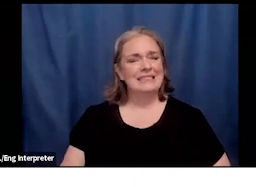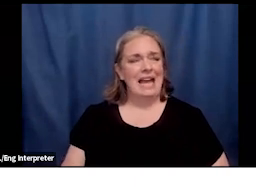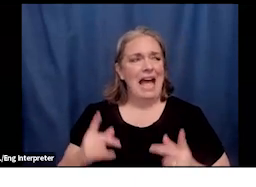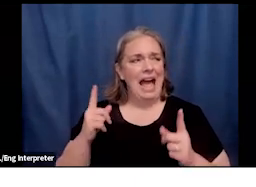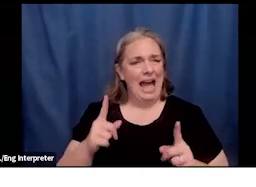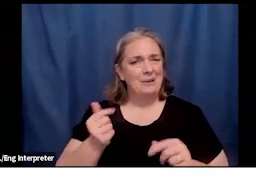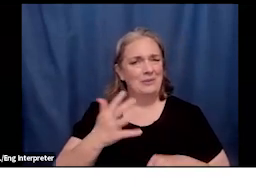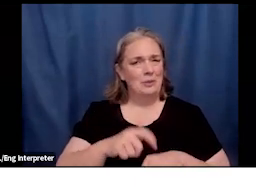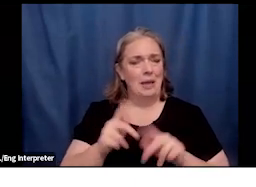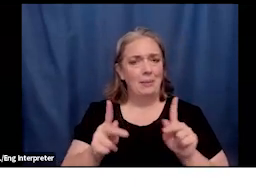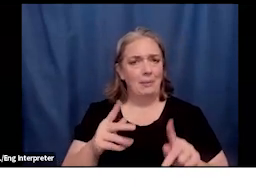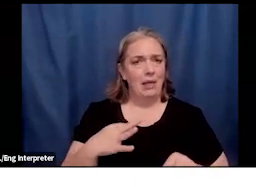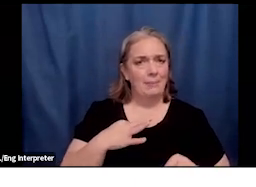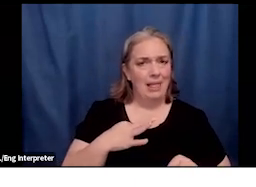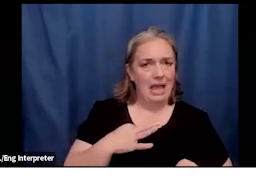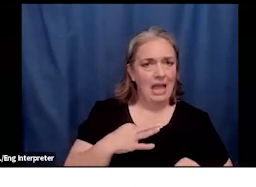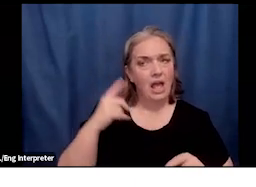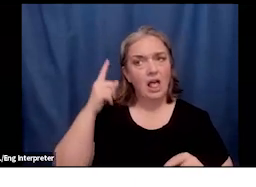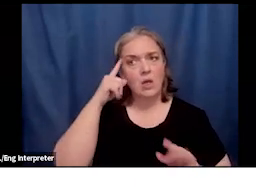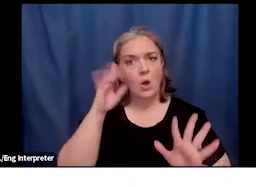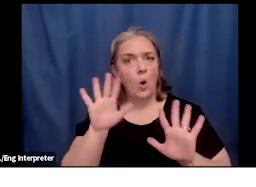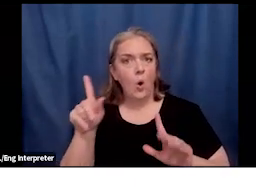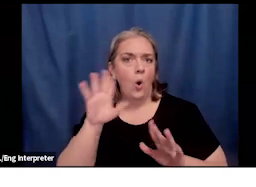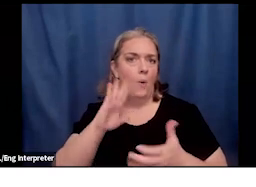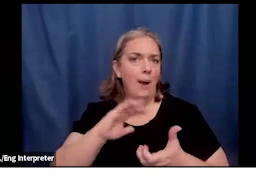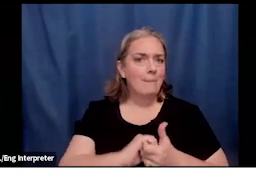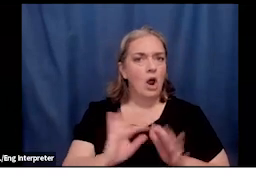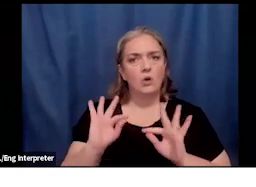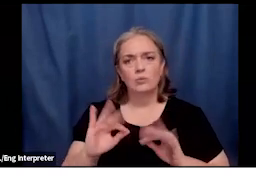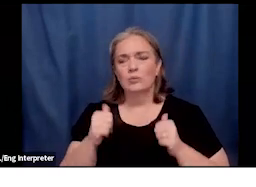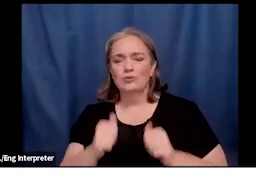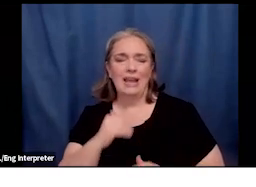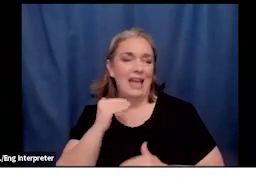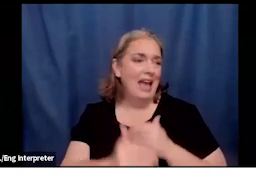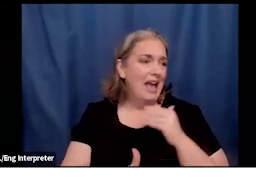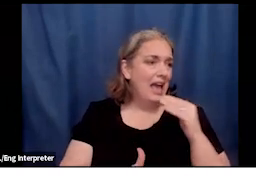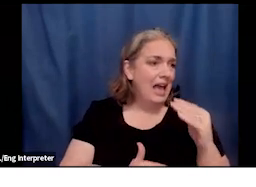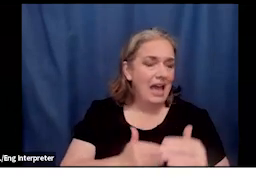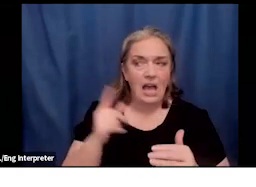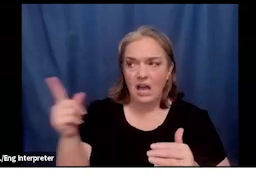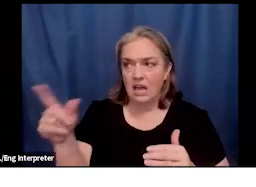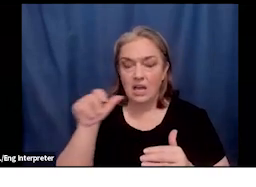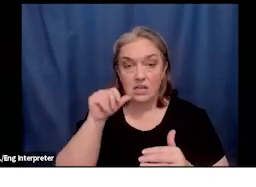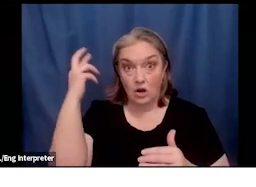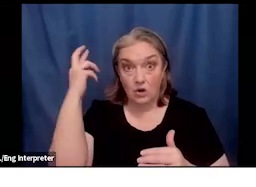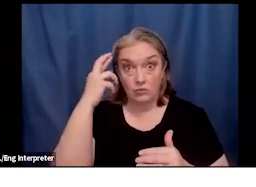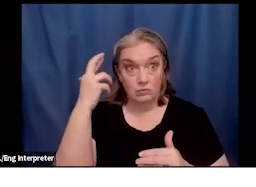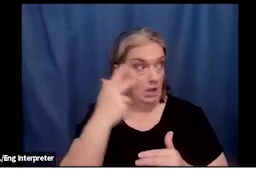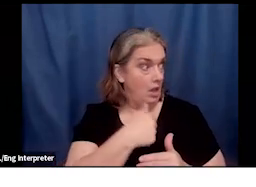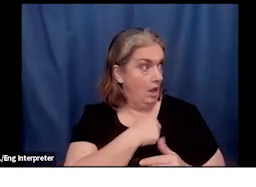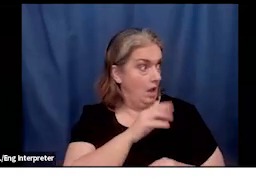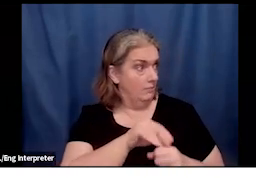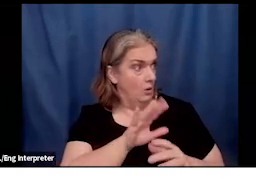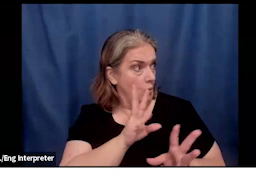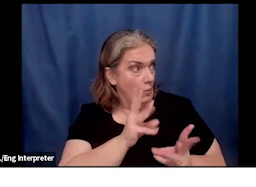where people have applied and thinking that they're going to have this partnership, and then that partnership didn't realize that they were going to be part of the